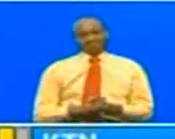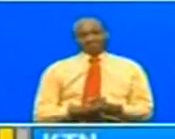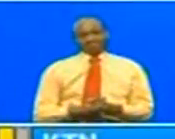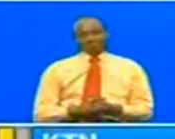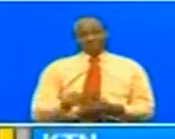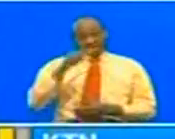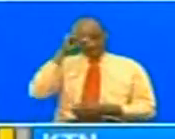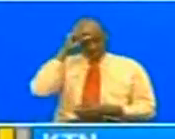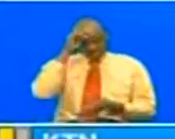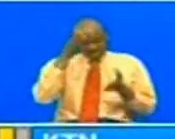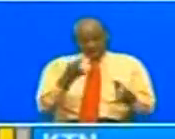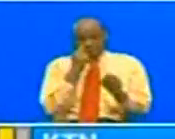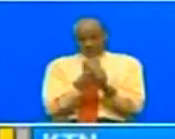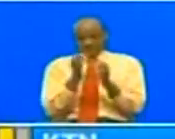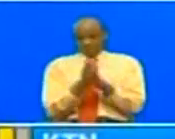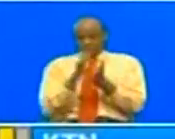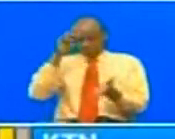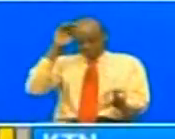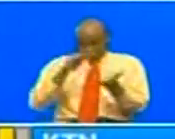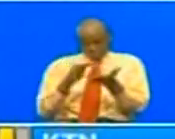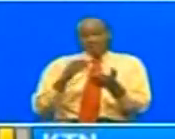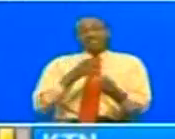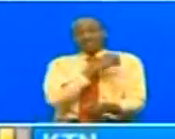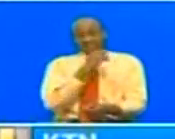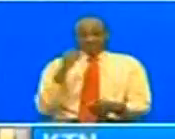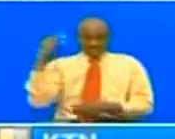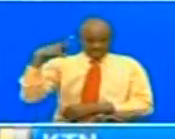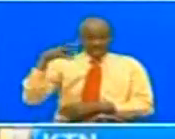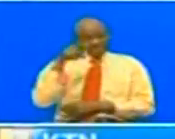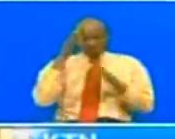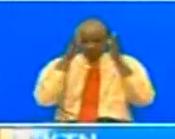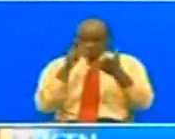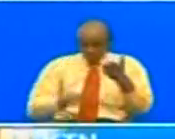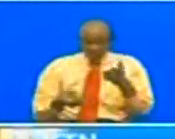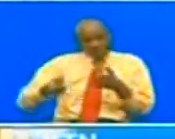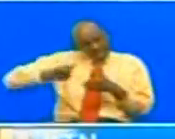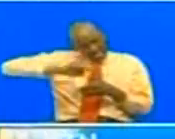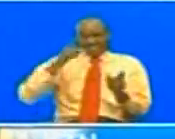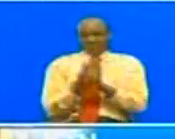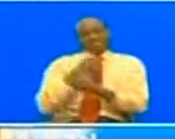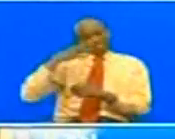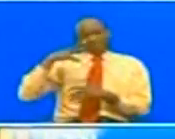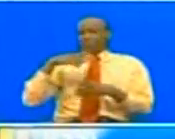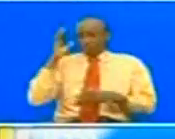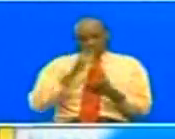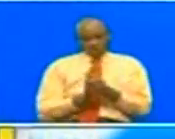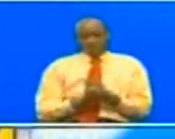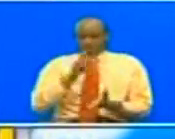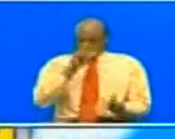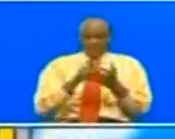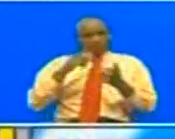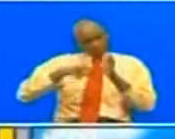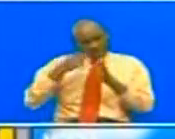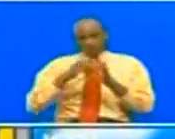The government is currently working on bringing down the cost of power, with the key focus on increased generation capacity to lower production costs